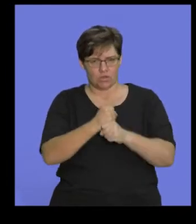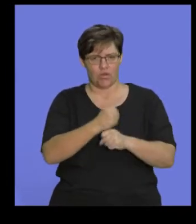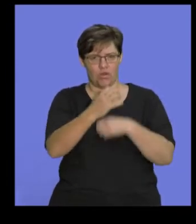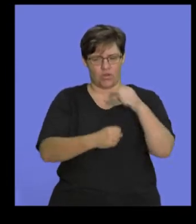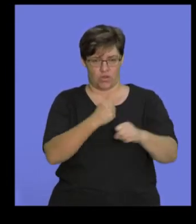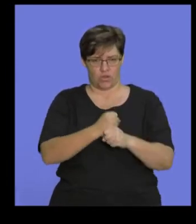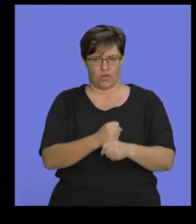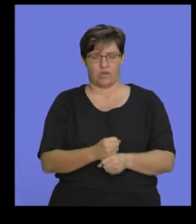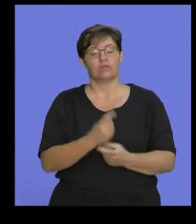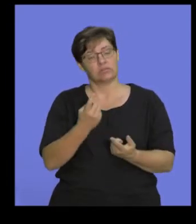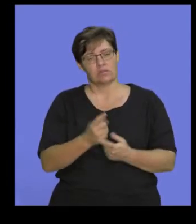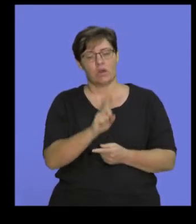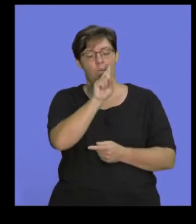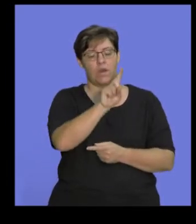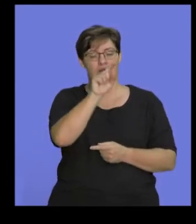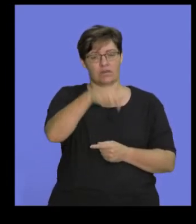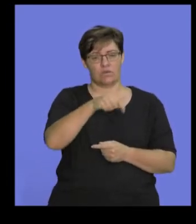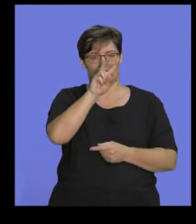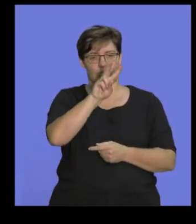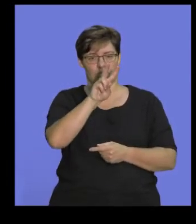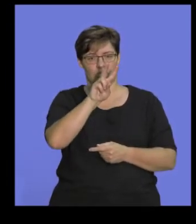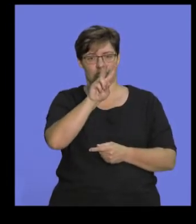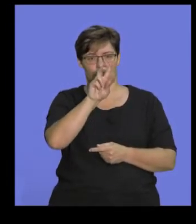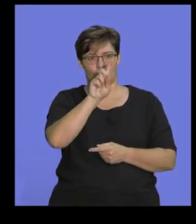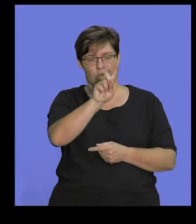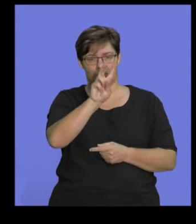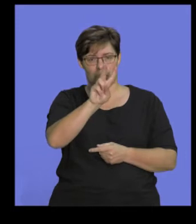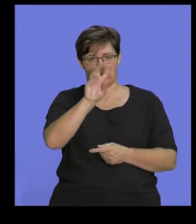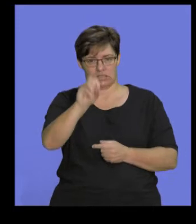be 1,120,